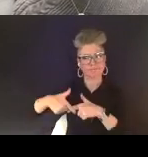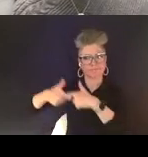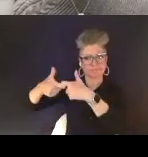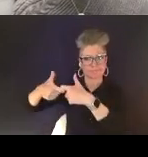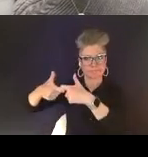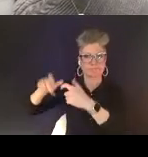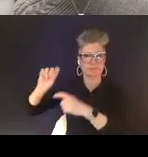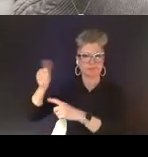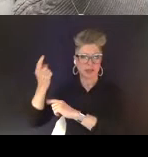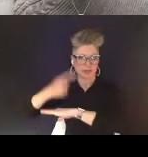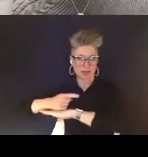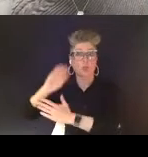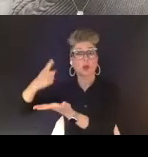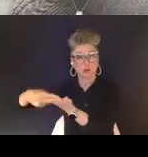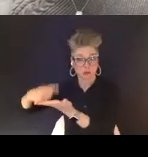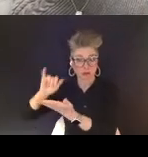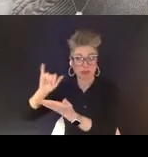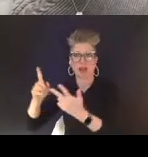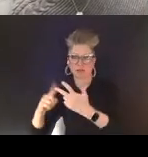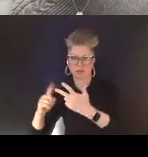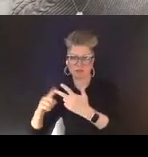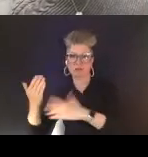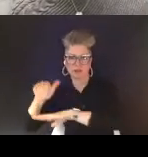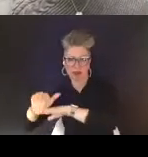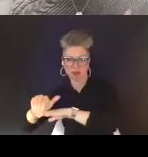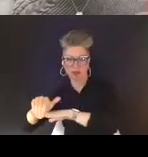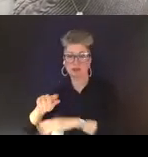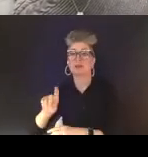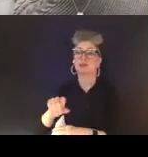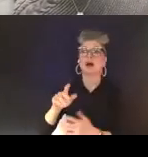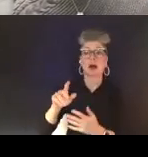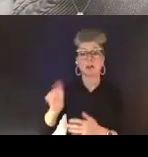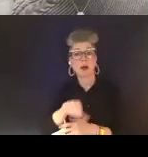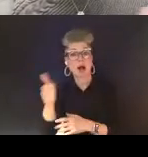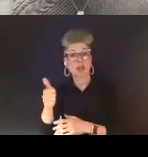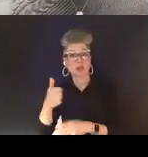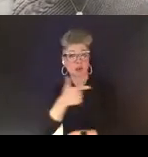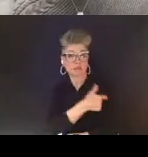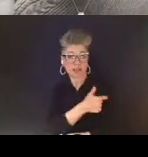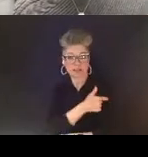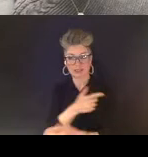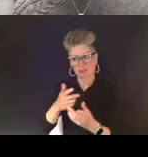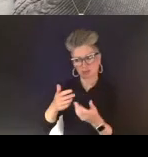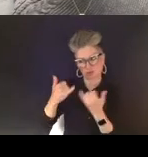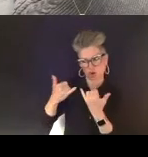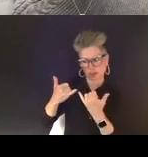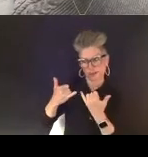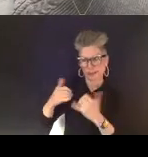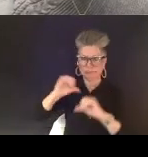about the J&J vaccine tonight. There are other vaccines in the works around the world. You may have heard of